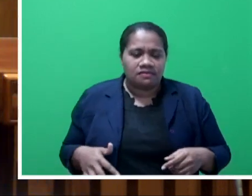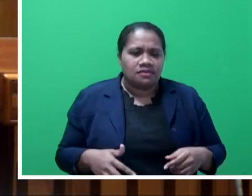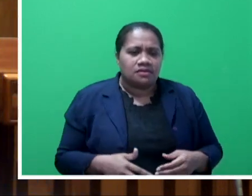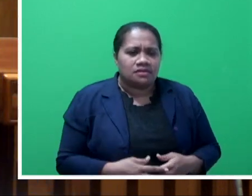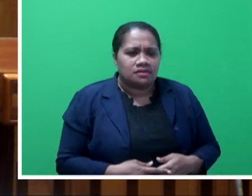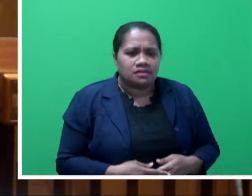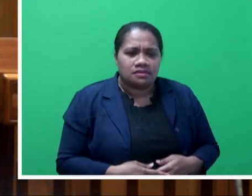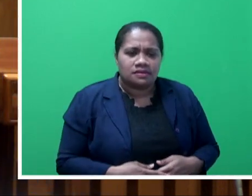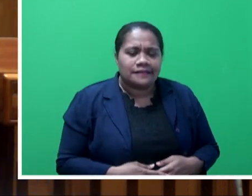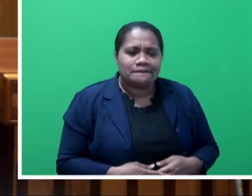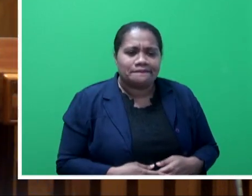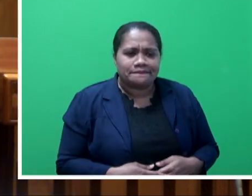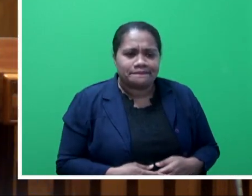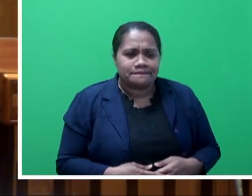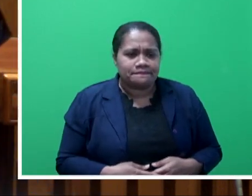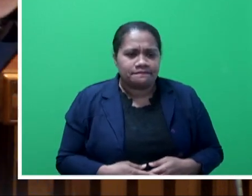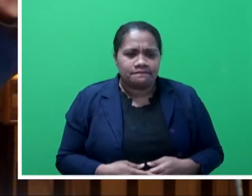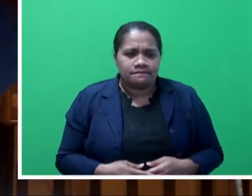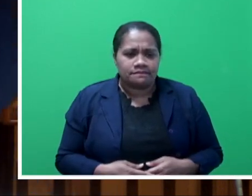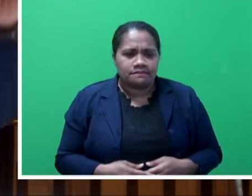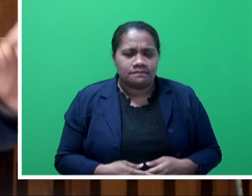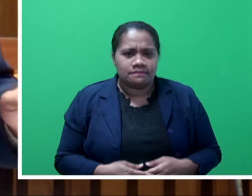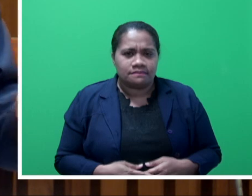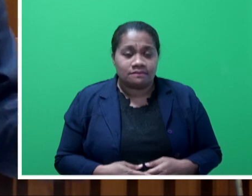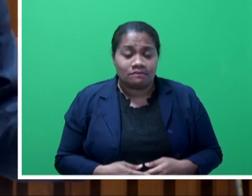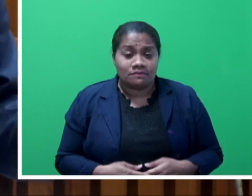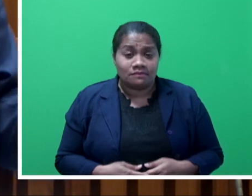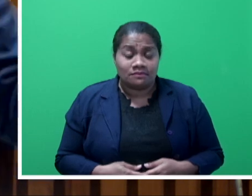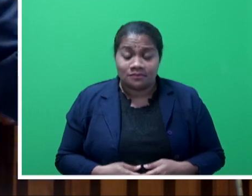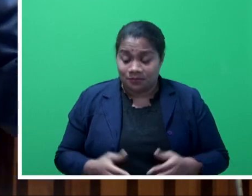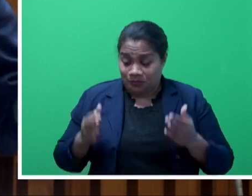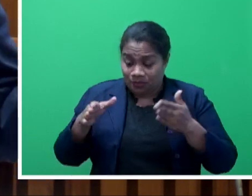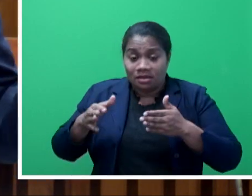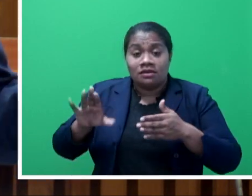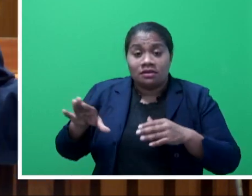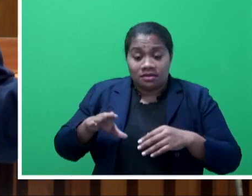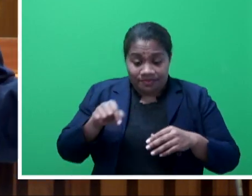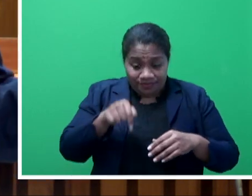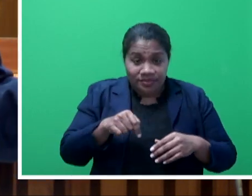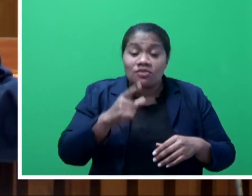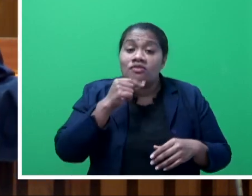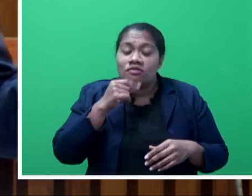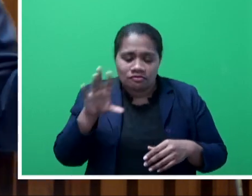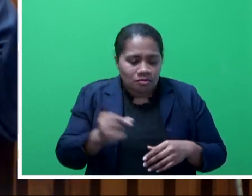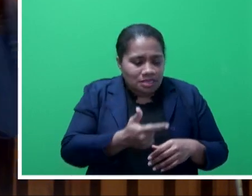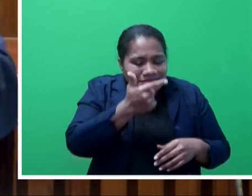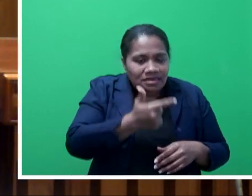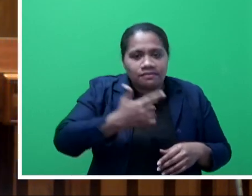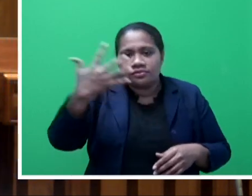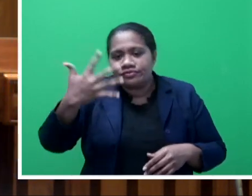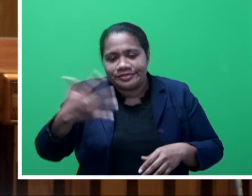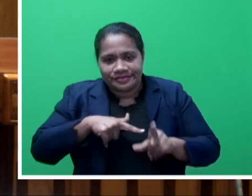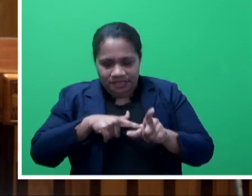are the terms? The term of the loans range from 7 to 15 years. I said this in my introduction. And